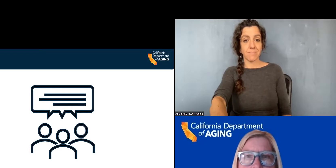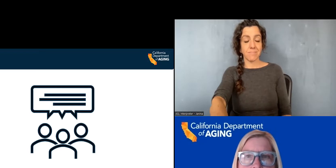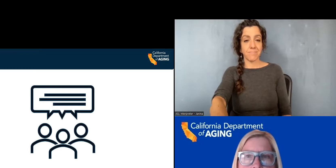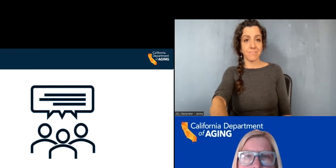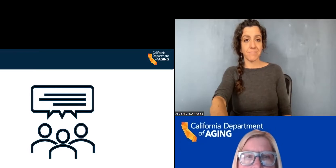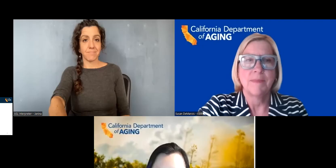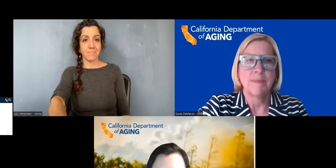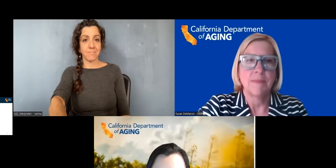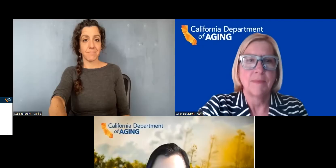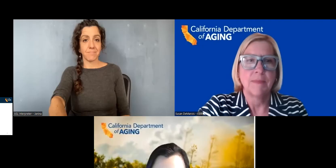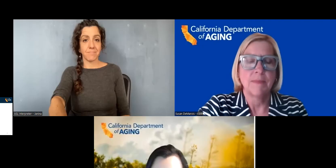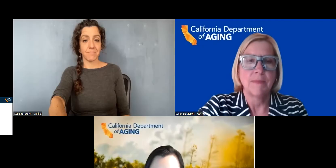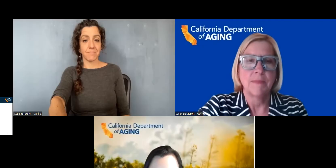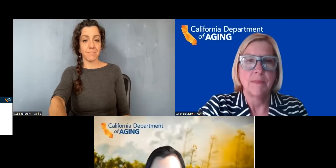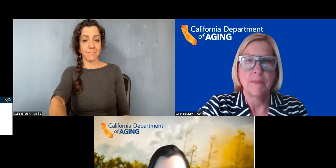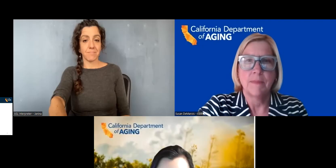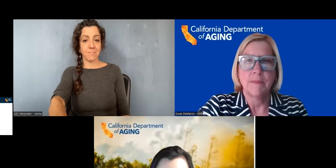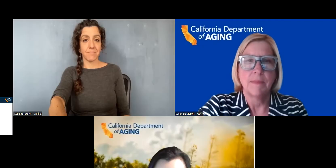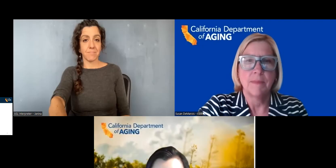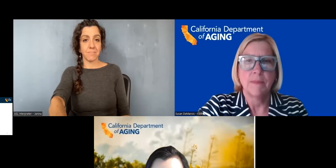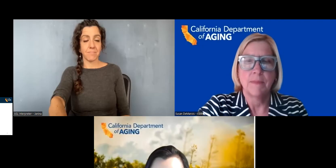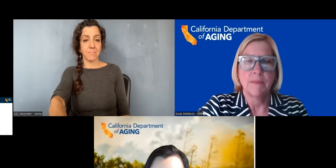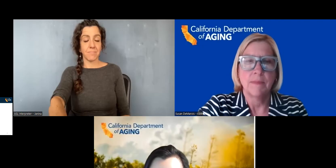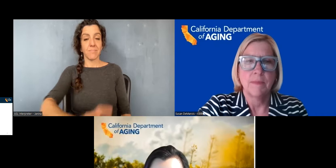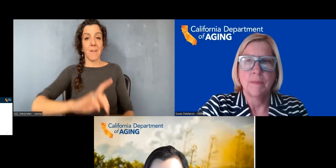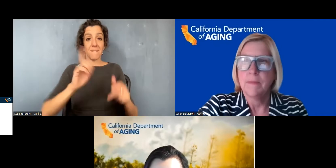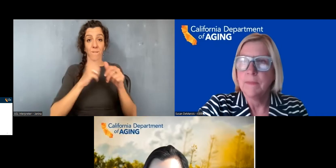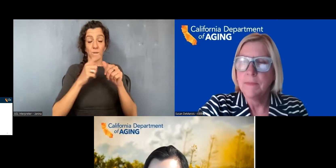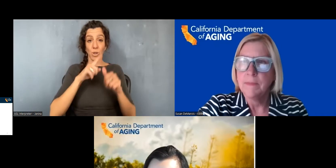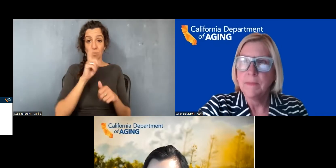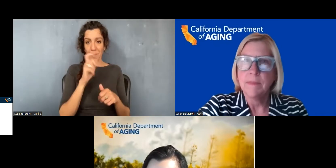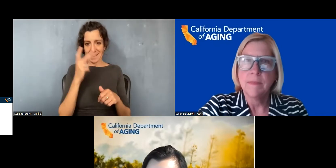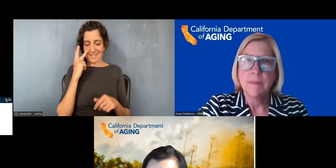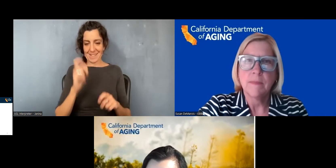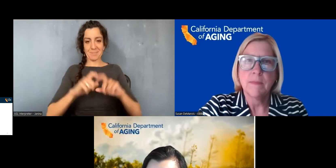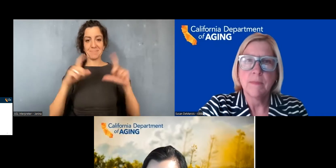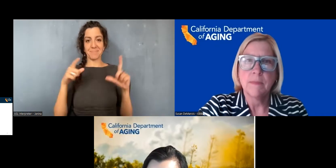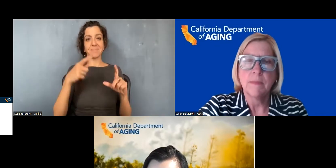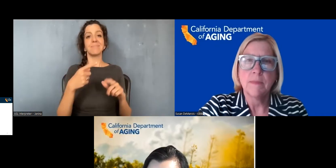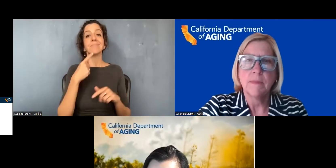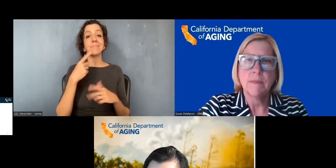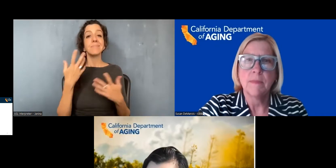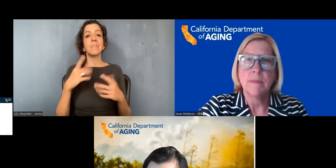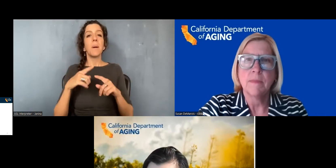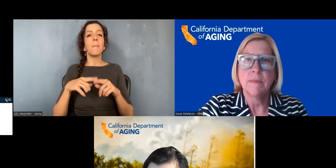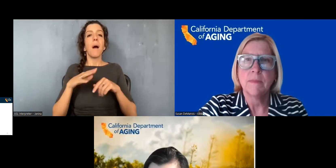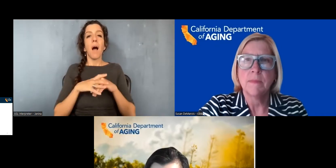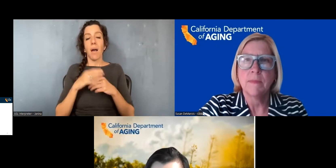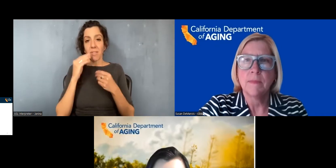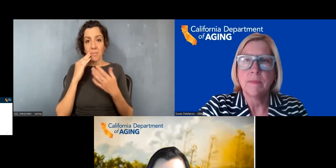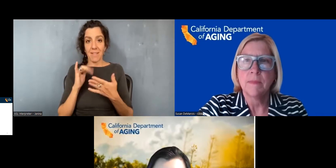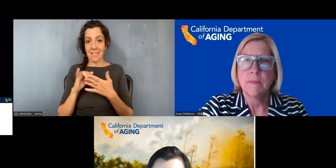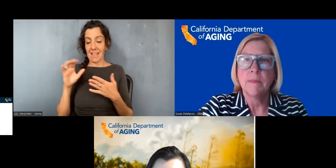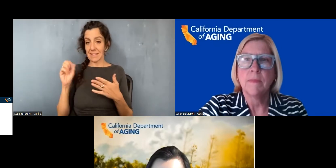Thanks, Susan. So the first poll you should see up on your screen, based on, the great information that Sac State